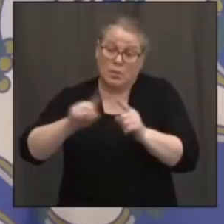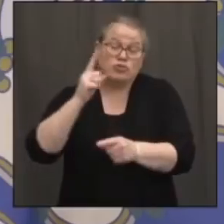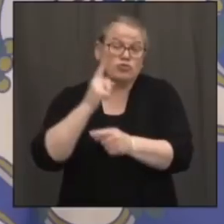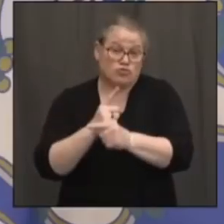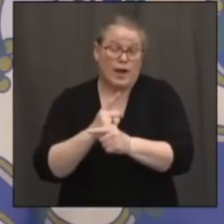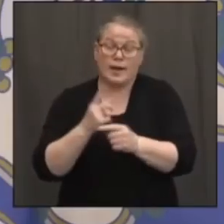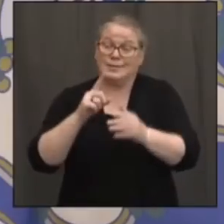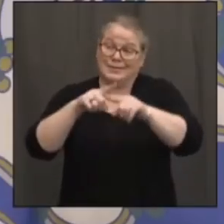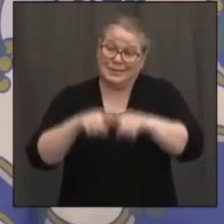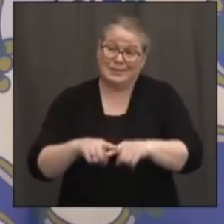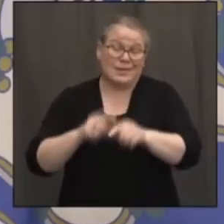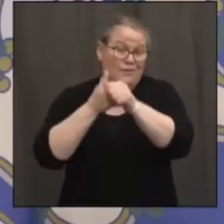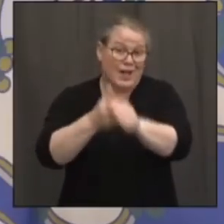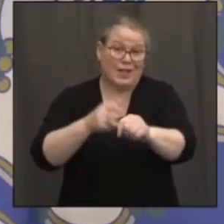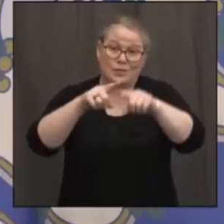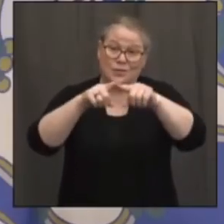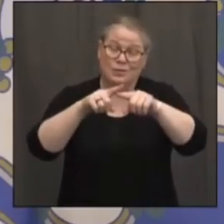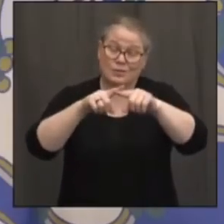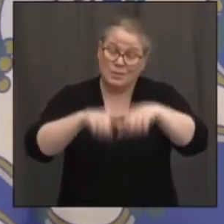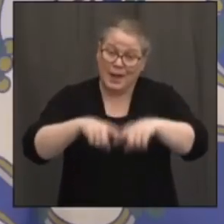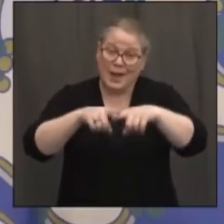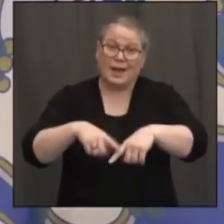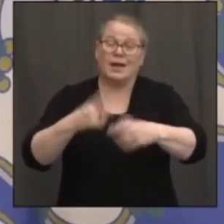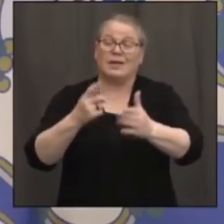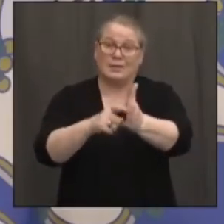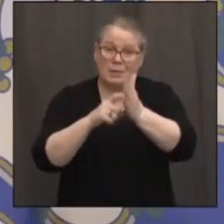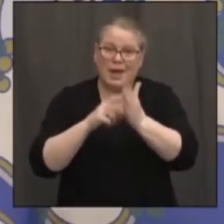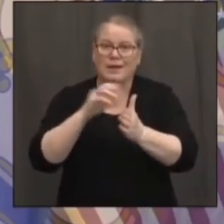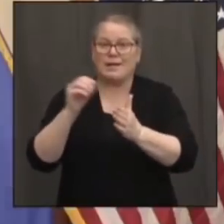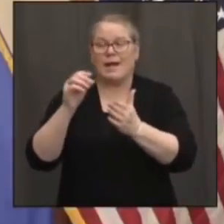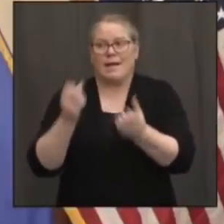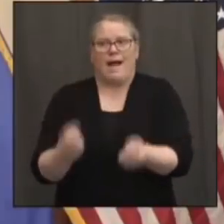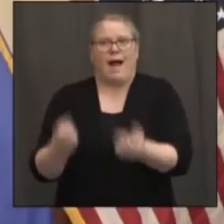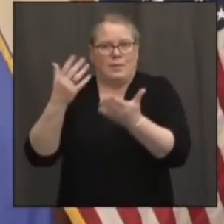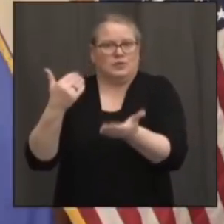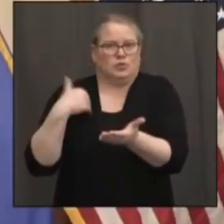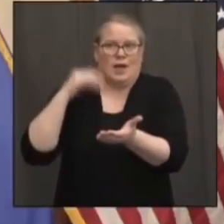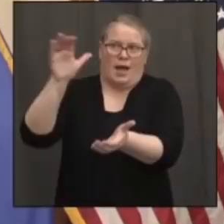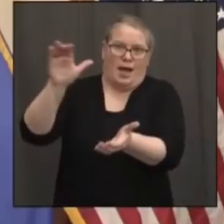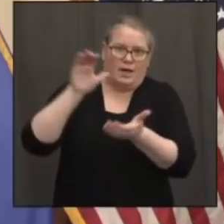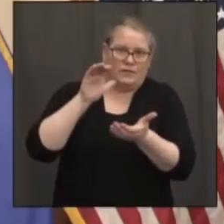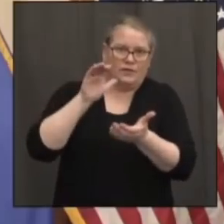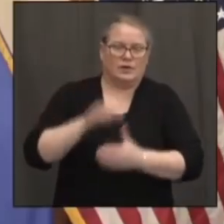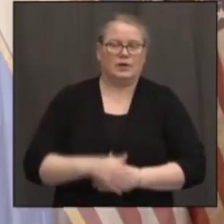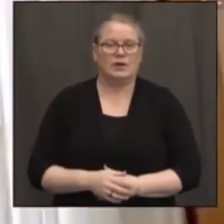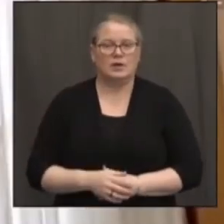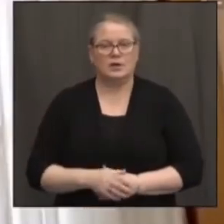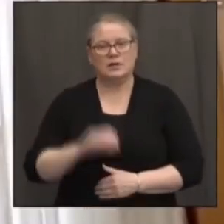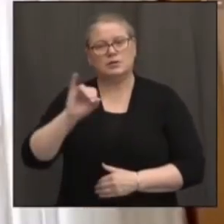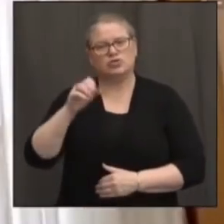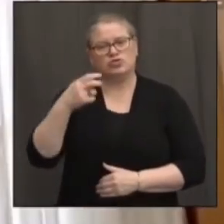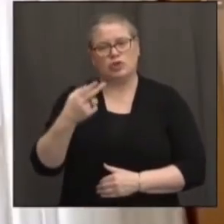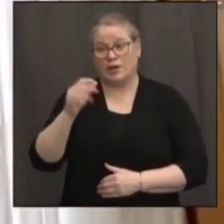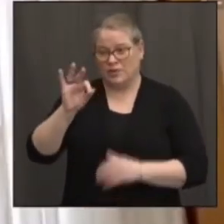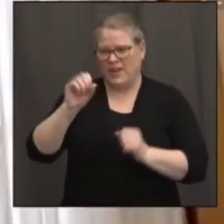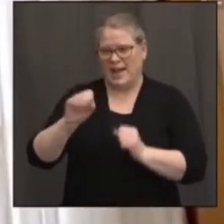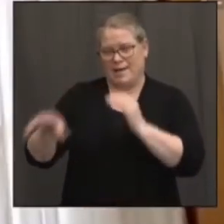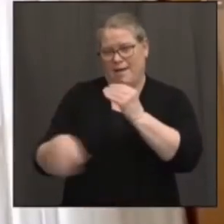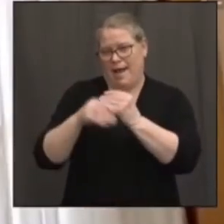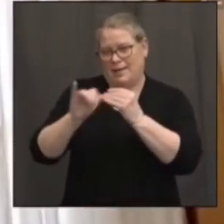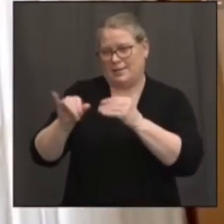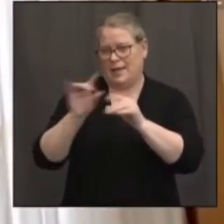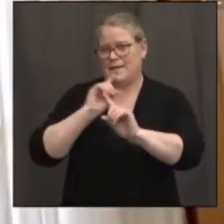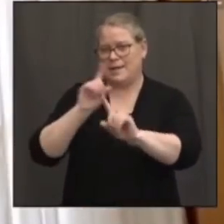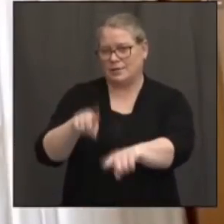of demand and in terms of supply. Yeah, if I can just also help build out on that. As I mentioned earlier, there